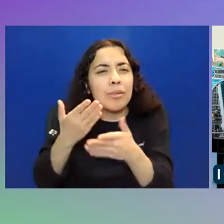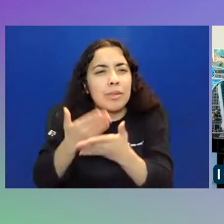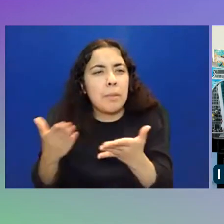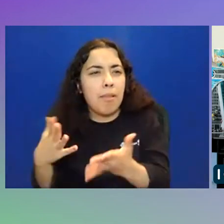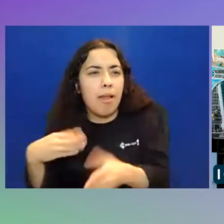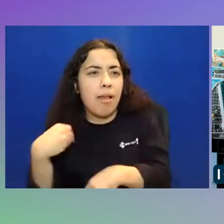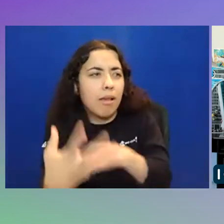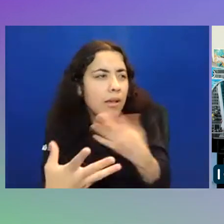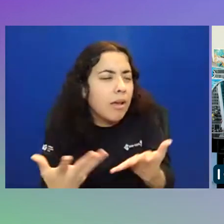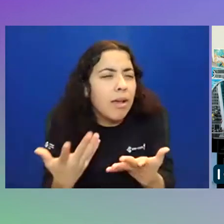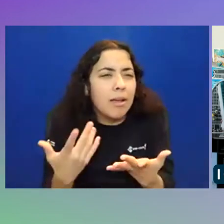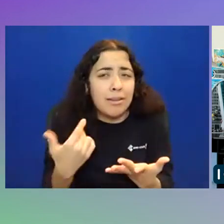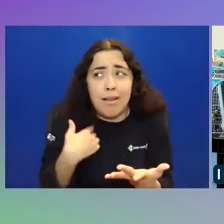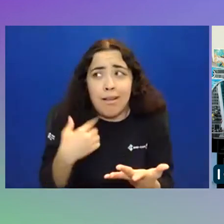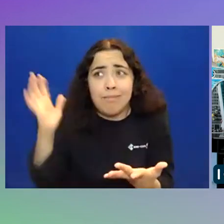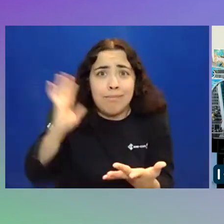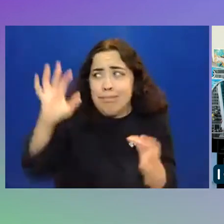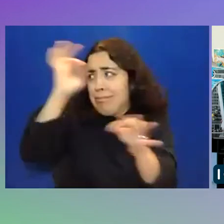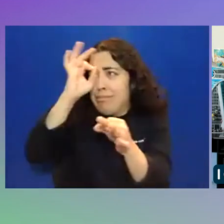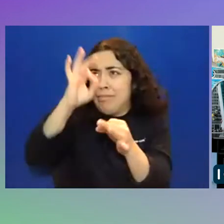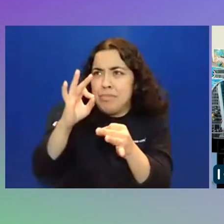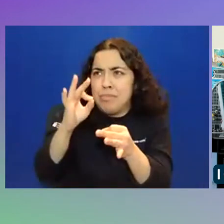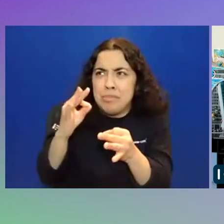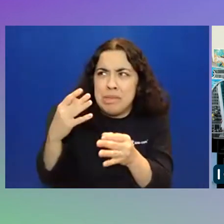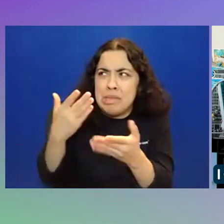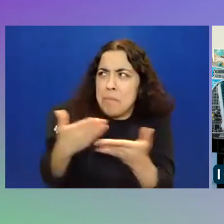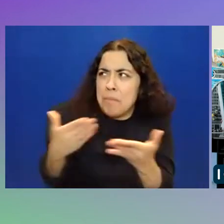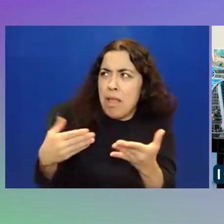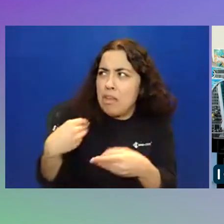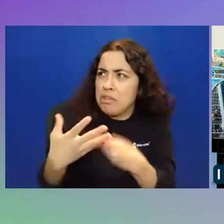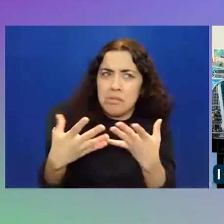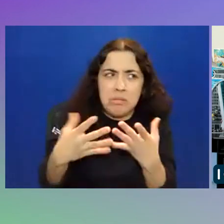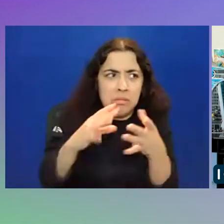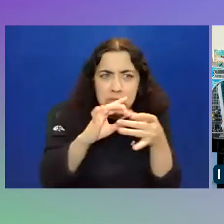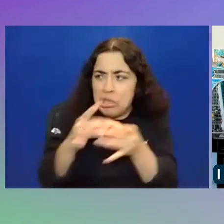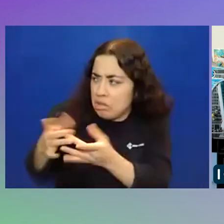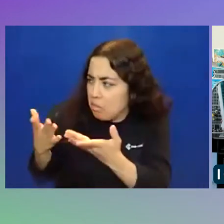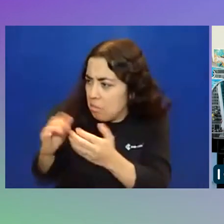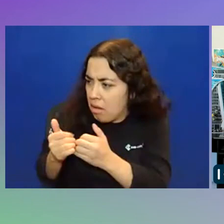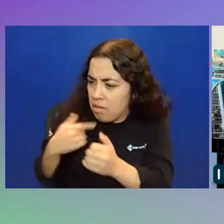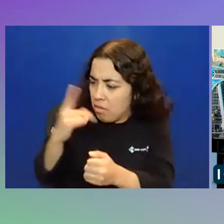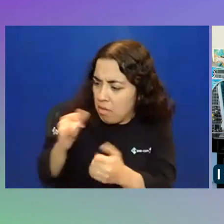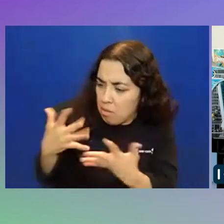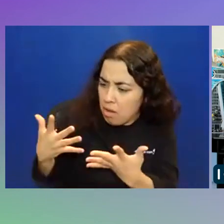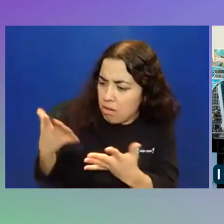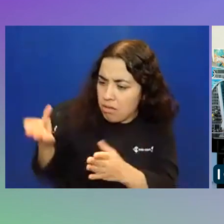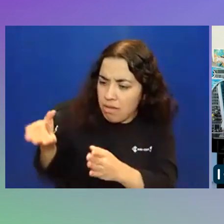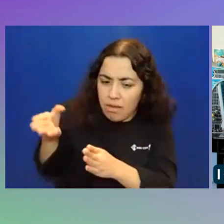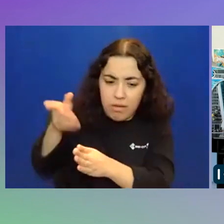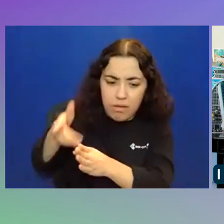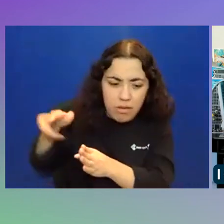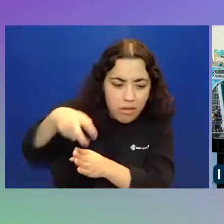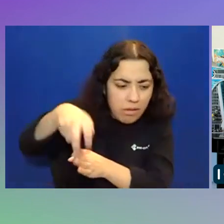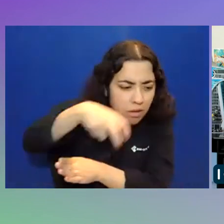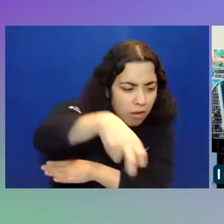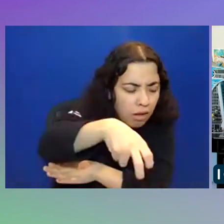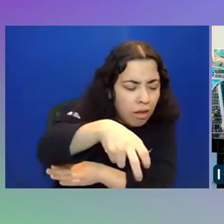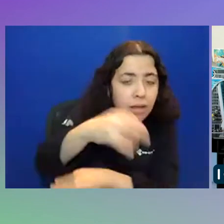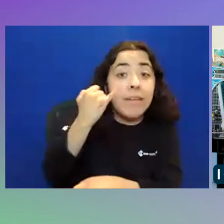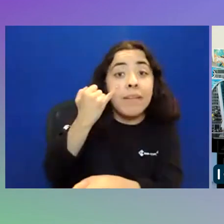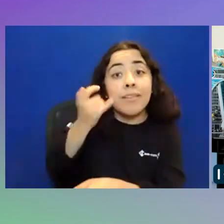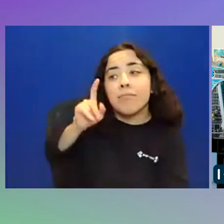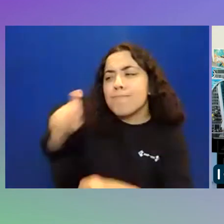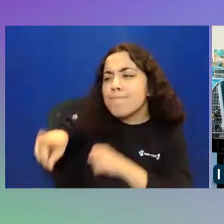much of anything about supply chain, and if you just go ask questions and ask for help, you'd be amazed sometimes